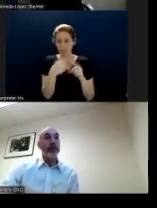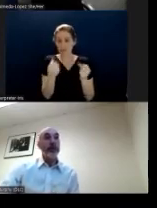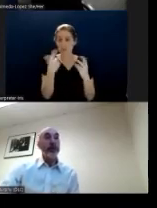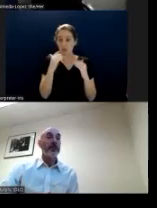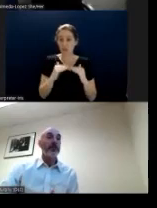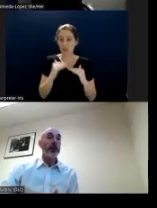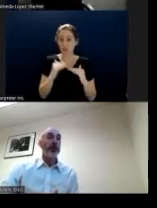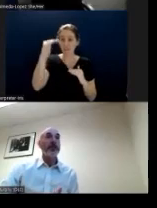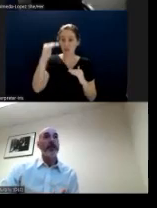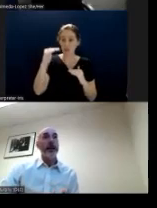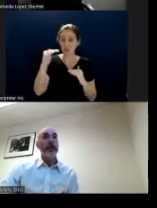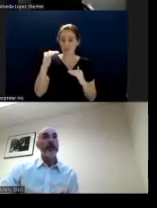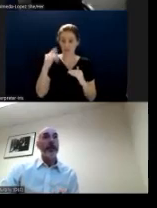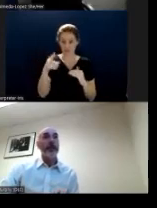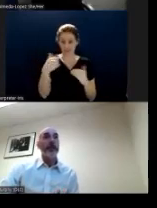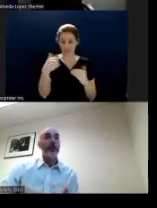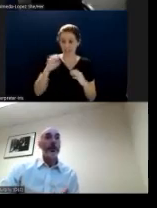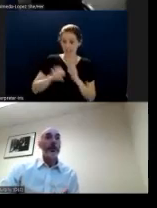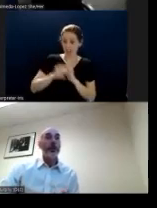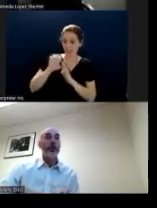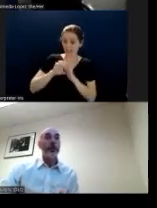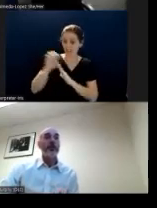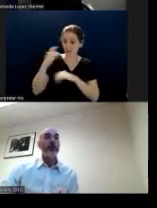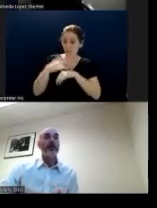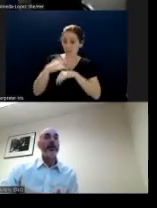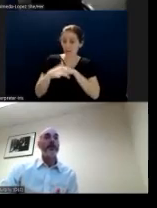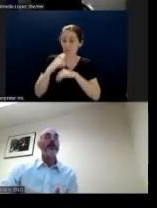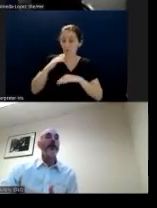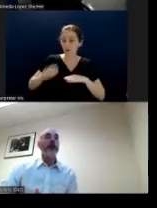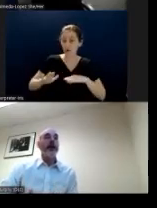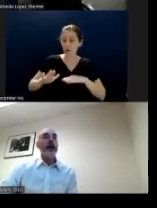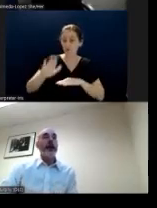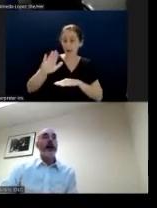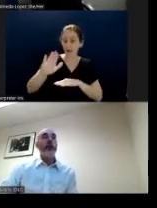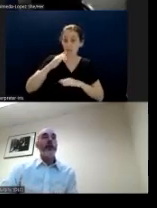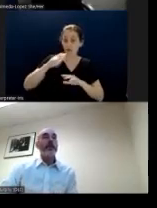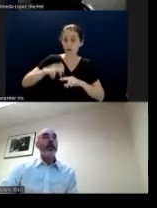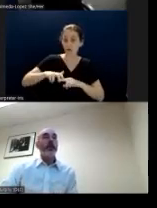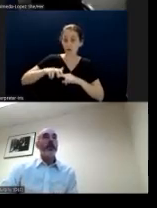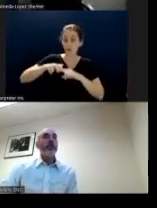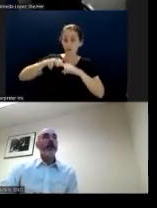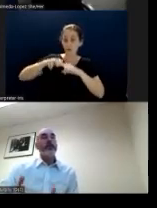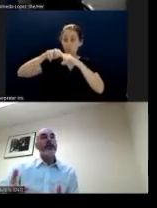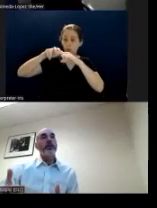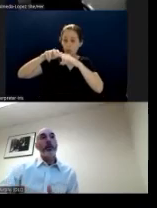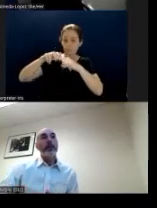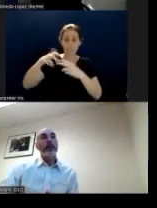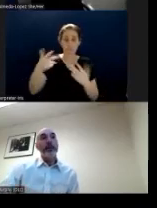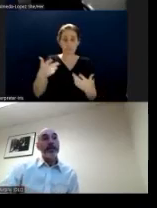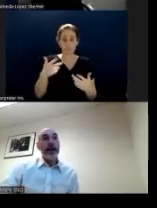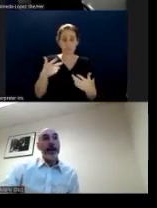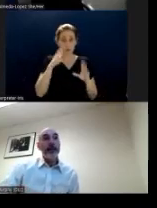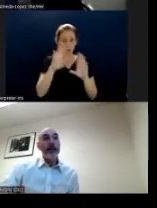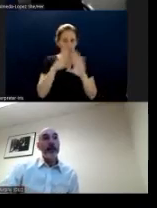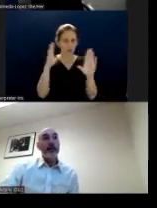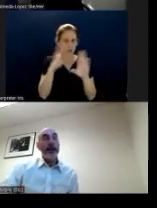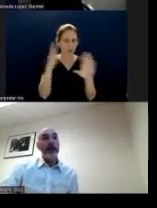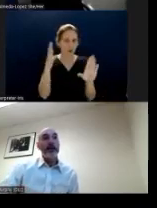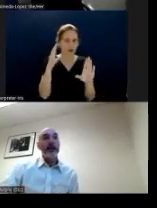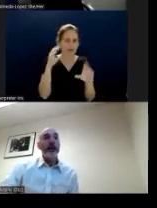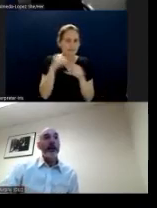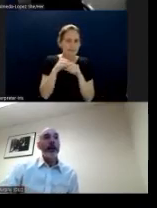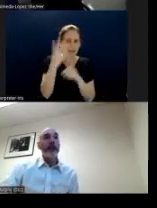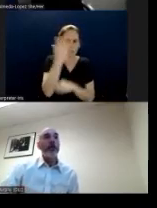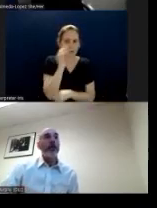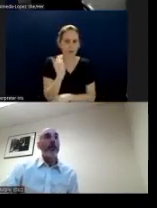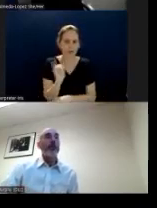levels? If so, is there an elevator or a wheelchair lift? what do the doors inside look like?